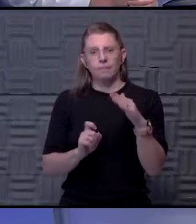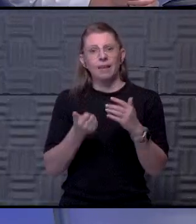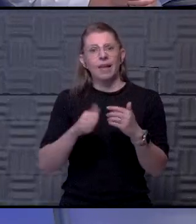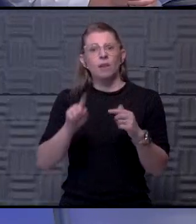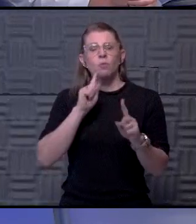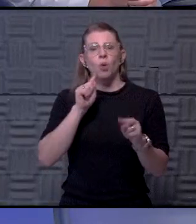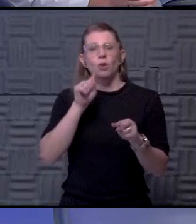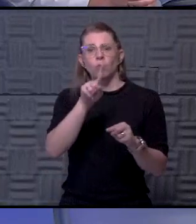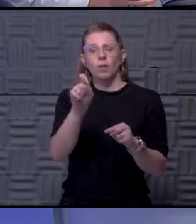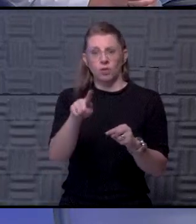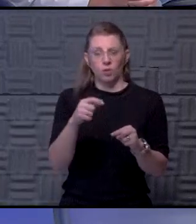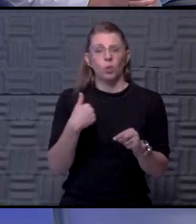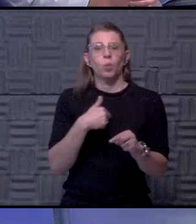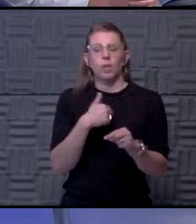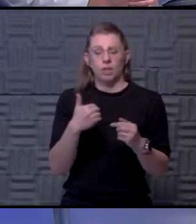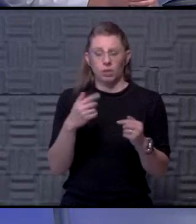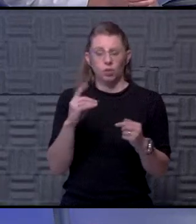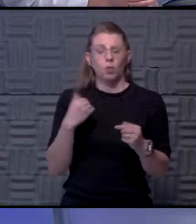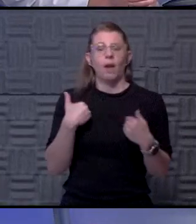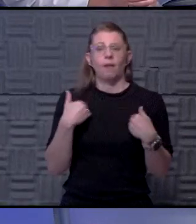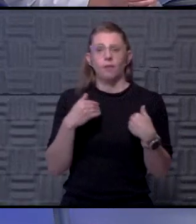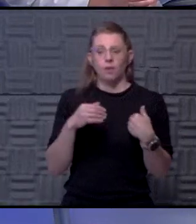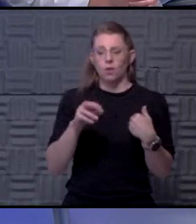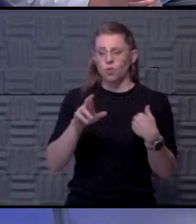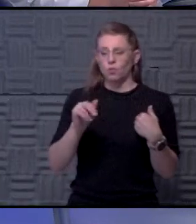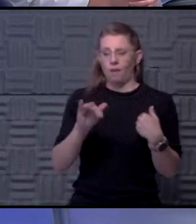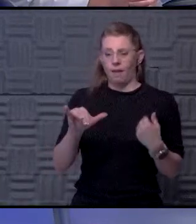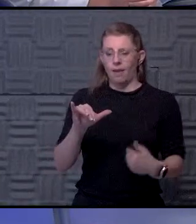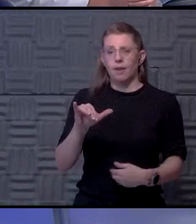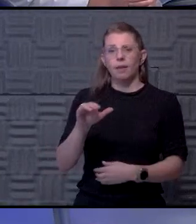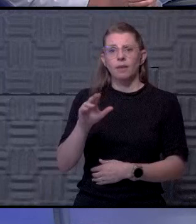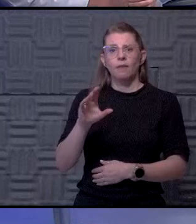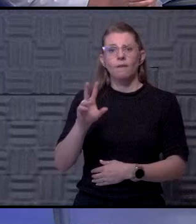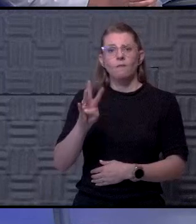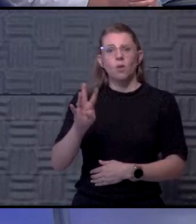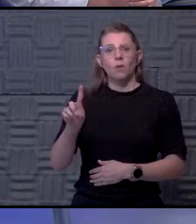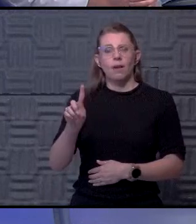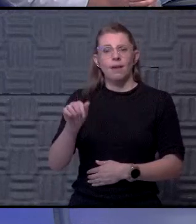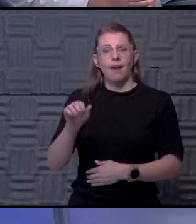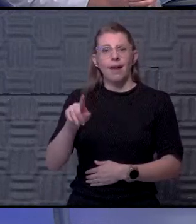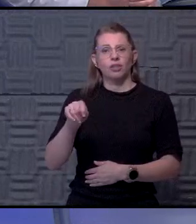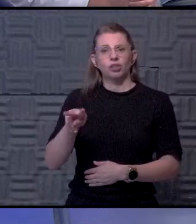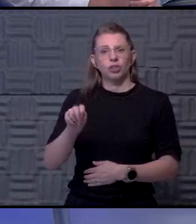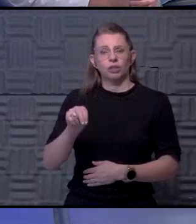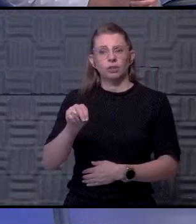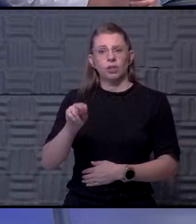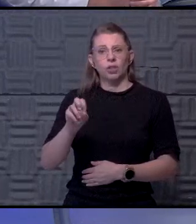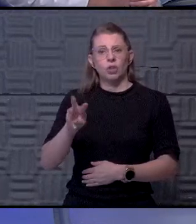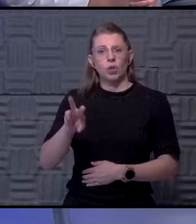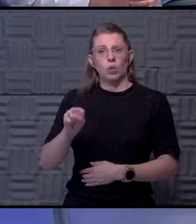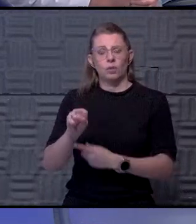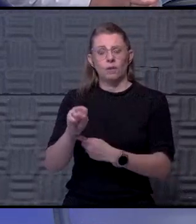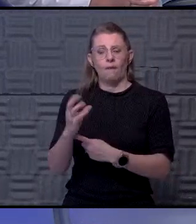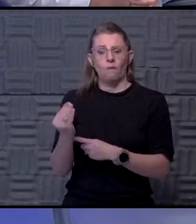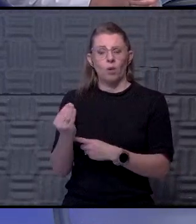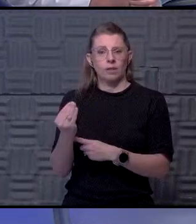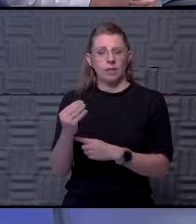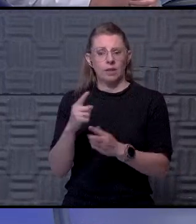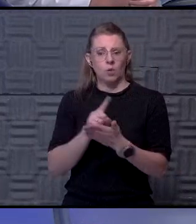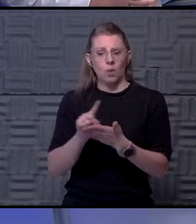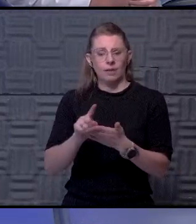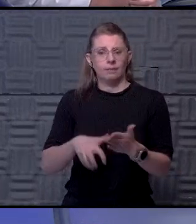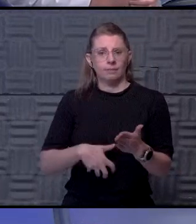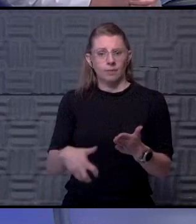there. We do. Ray Daniel with 41 Action News has a question on behalf of one of their viewers who is 14 weeks along. With